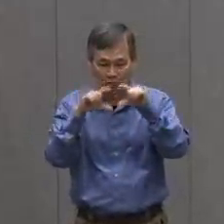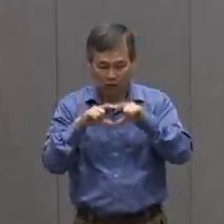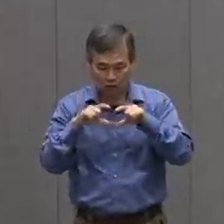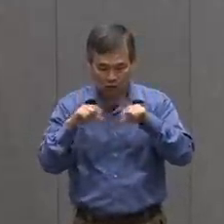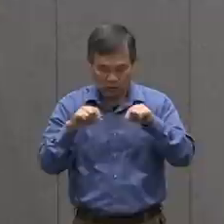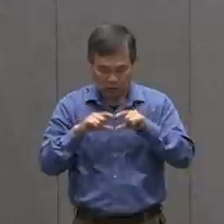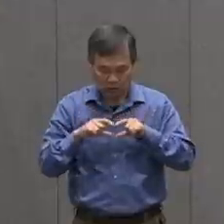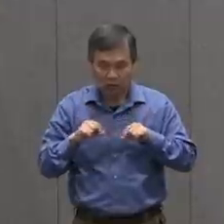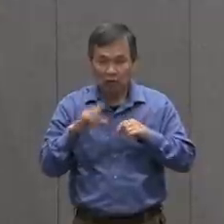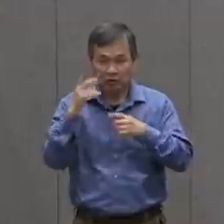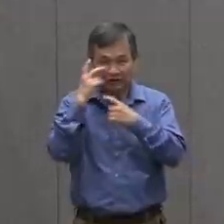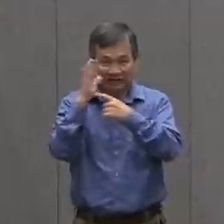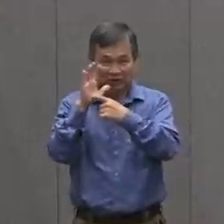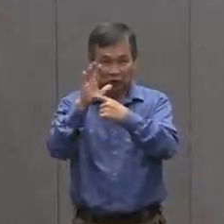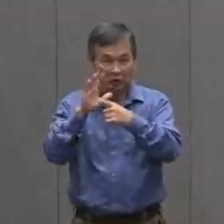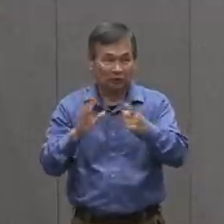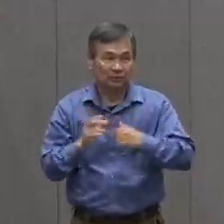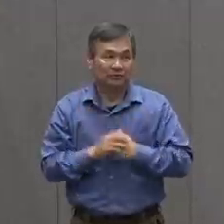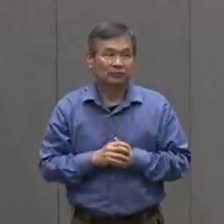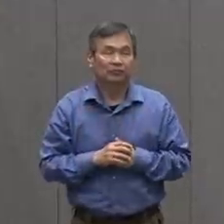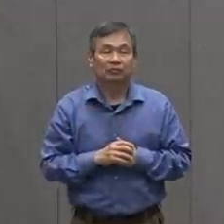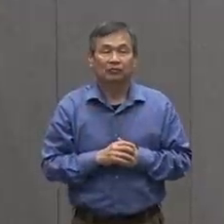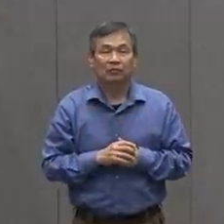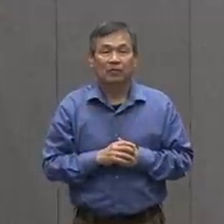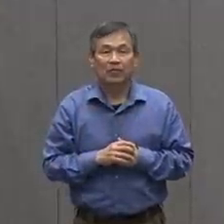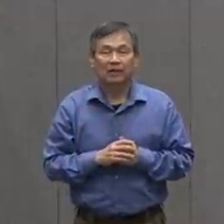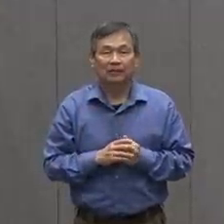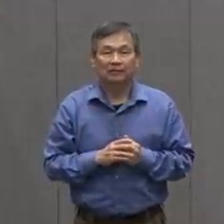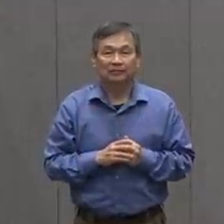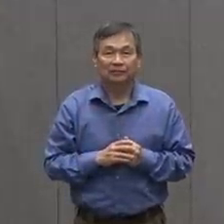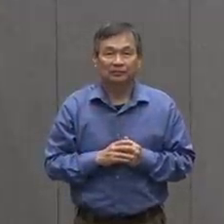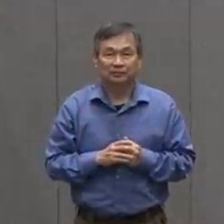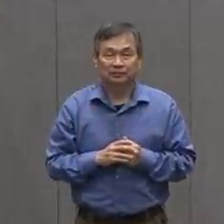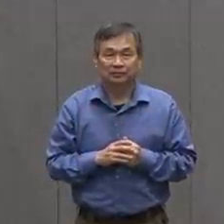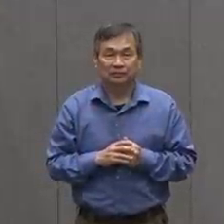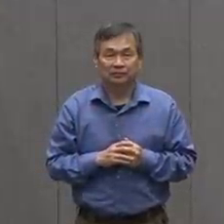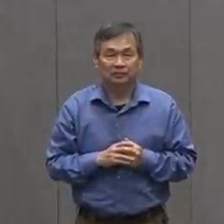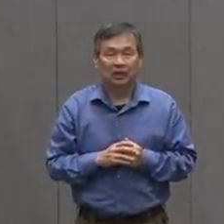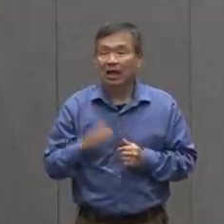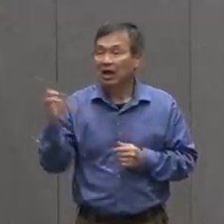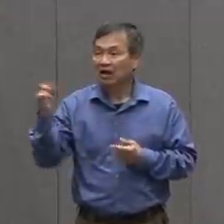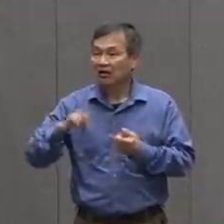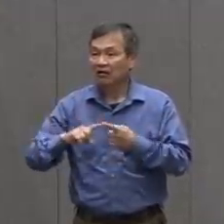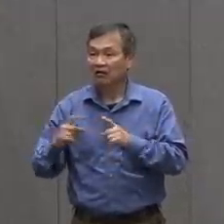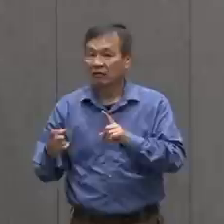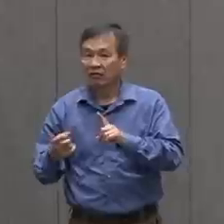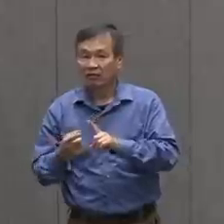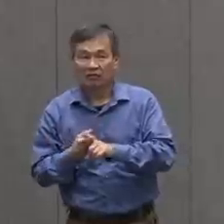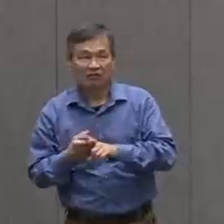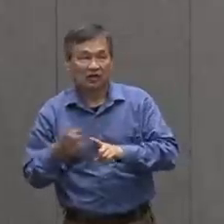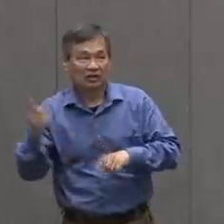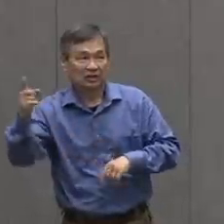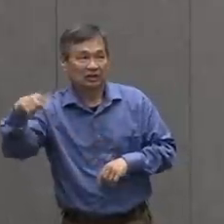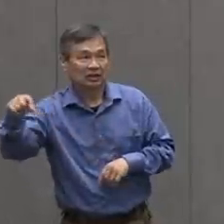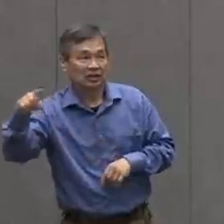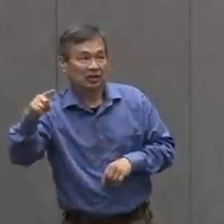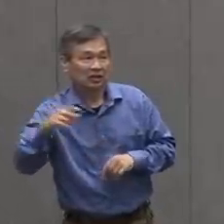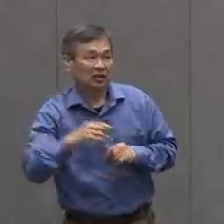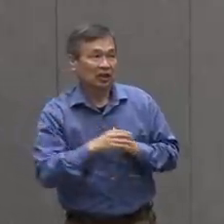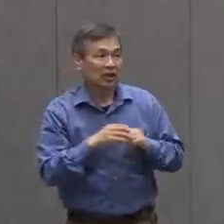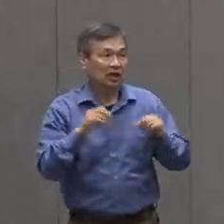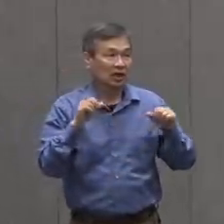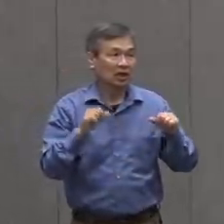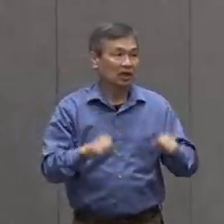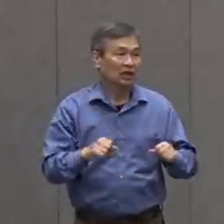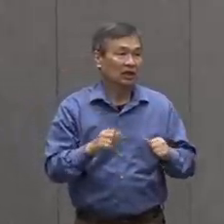Oh, and I had heard this pro tip from another friend who's a teacher. She says that sometimes you can print, like on the